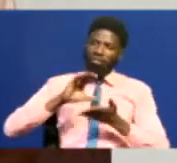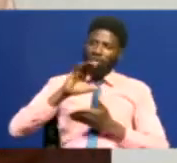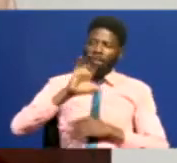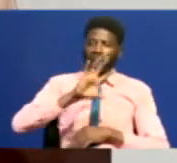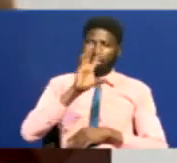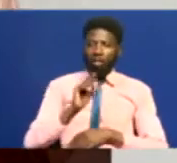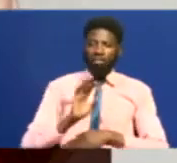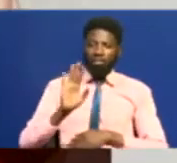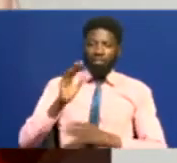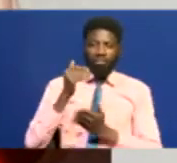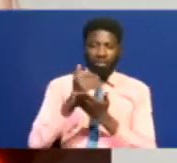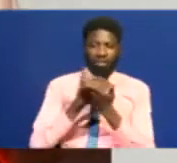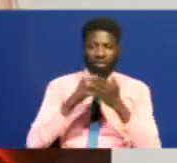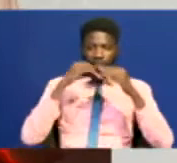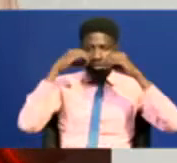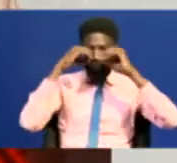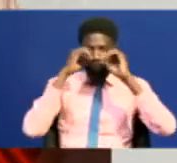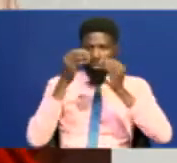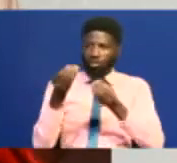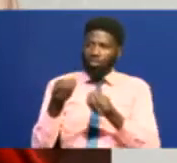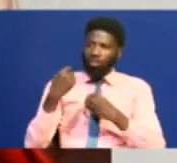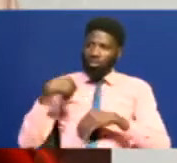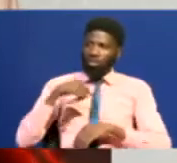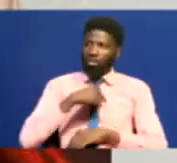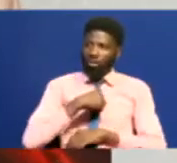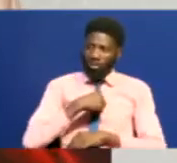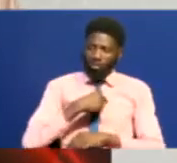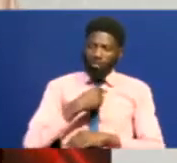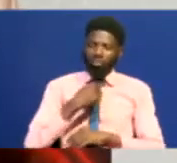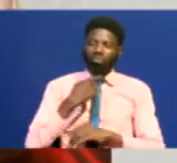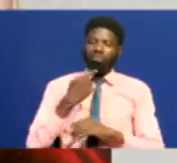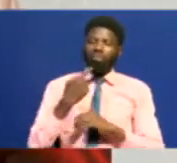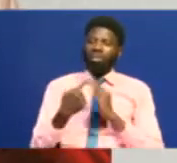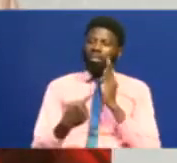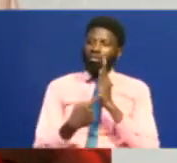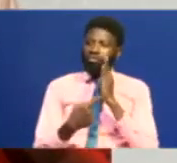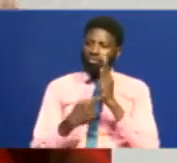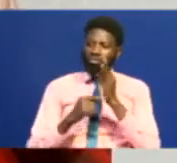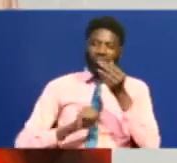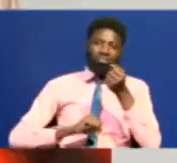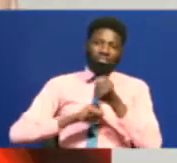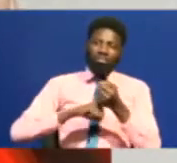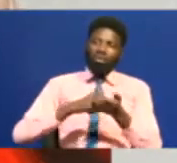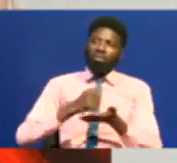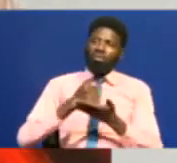by Google, that, you know, they actually gave us a lot of, you know, immense technical